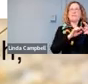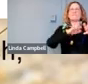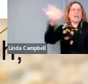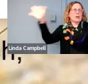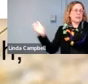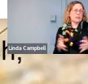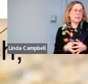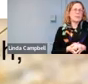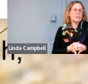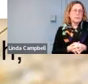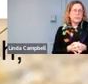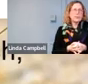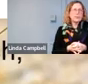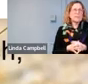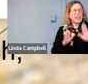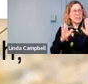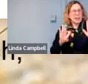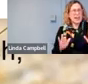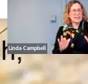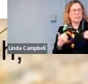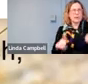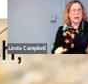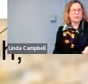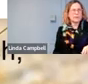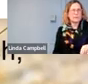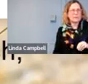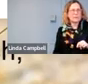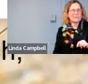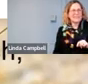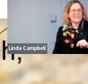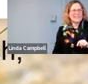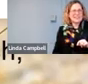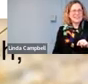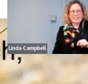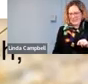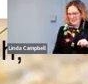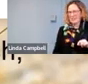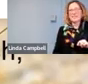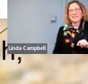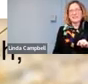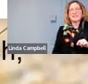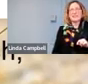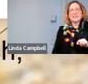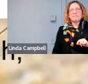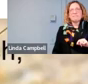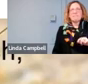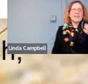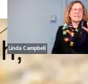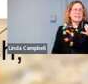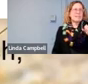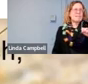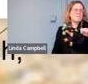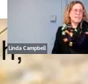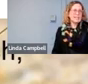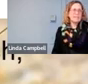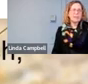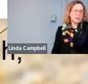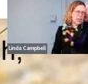A male has never been found anywhere, only females. You know, really think about it. It's quite amazing how this